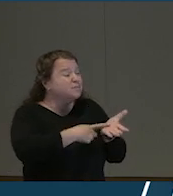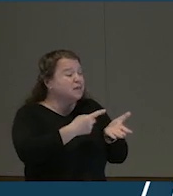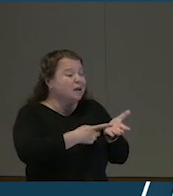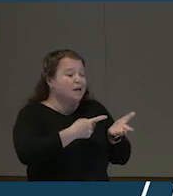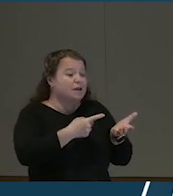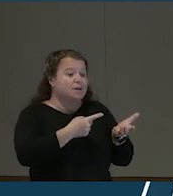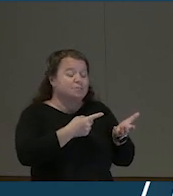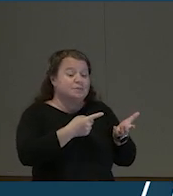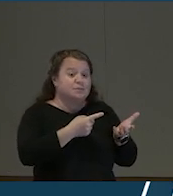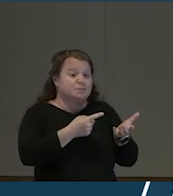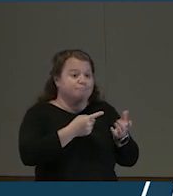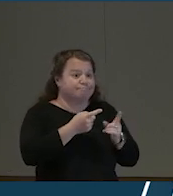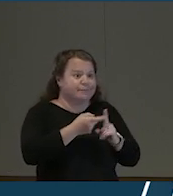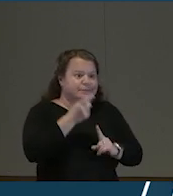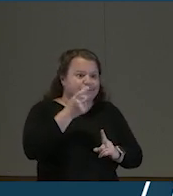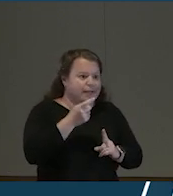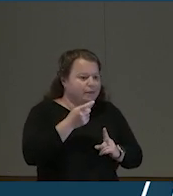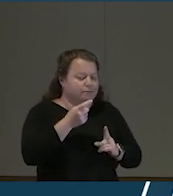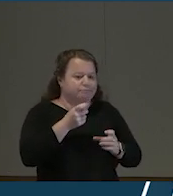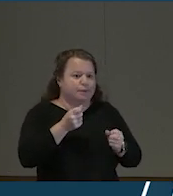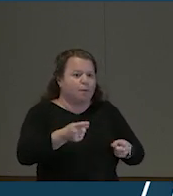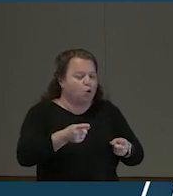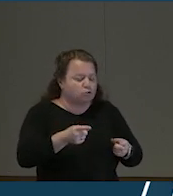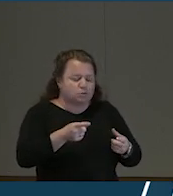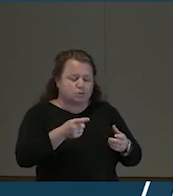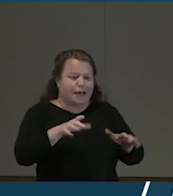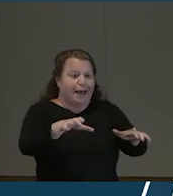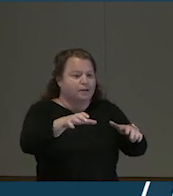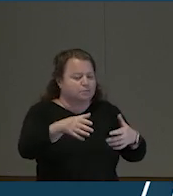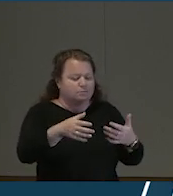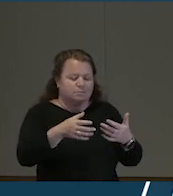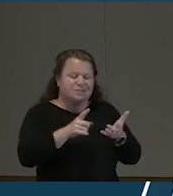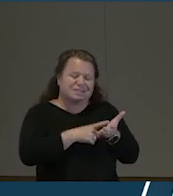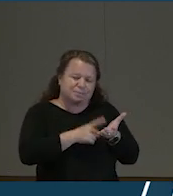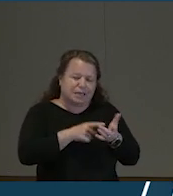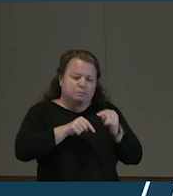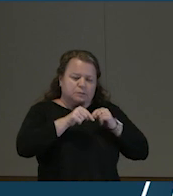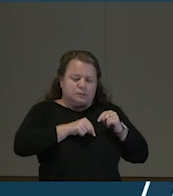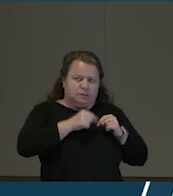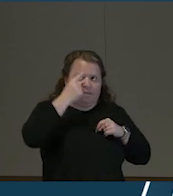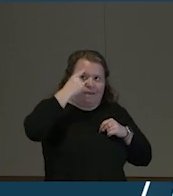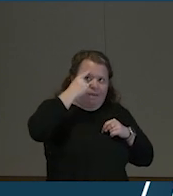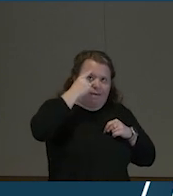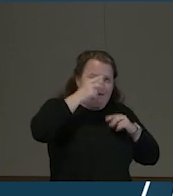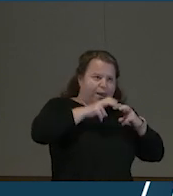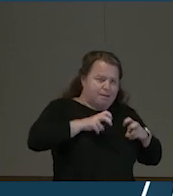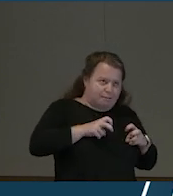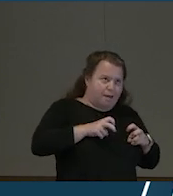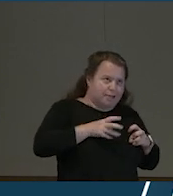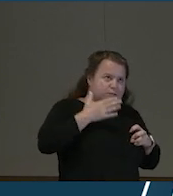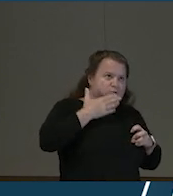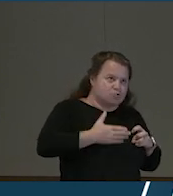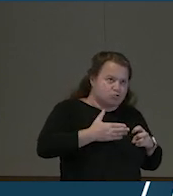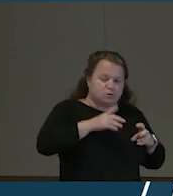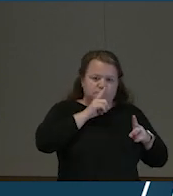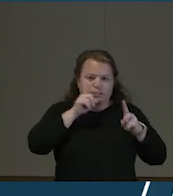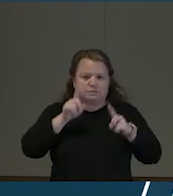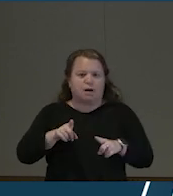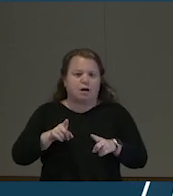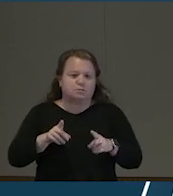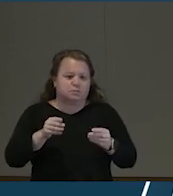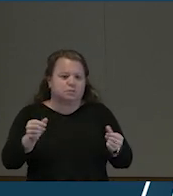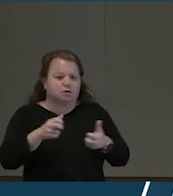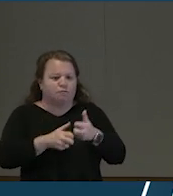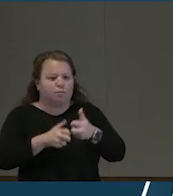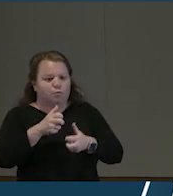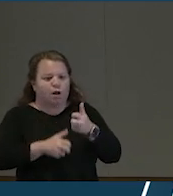act by instinct or impulsiveness. We don't take a moment to think and analyze a constructive way to respond to a problem that provides